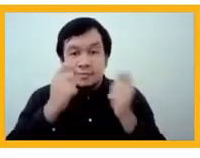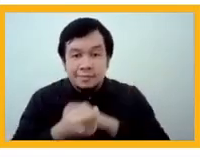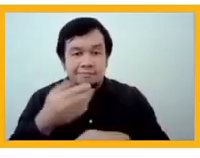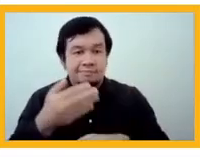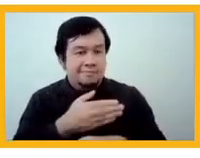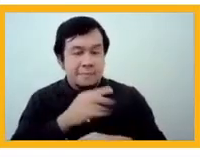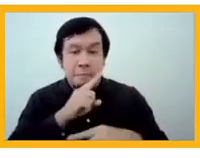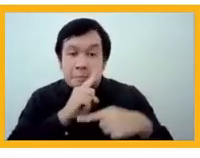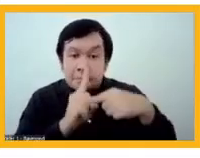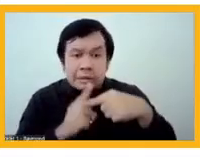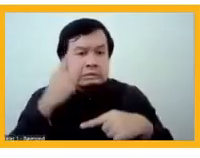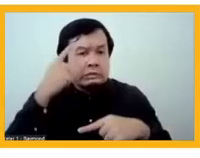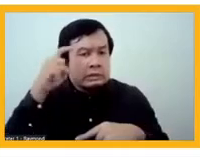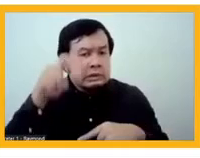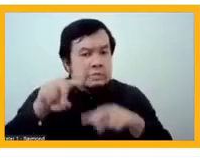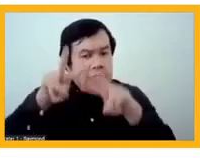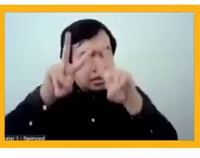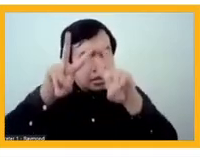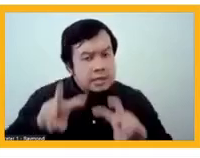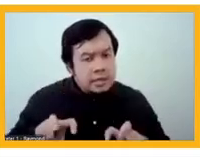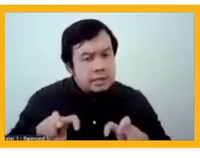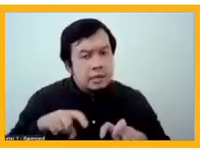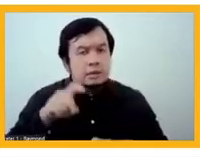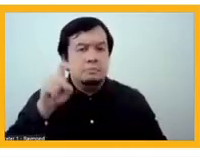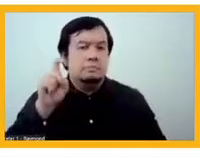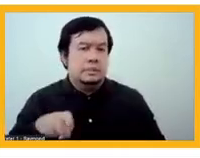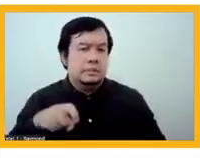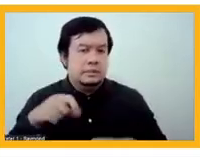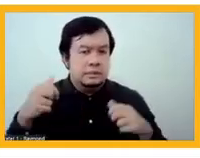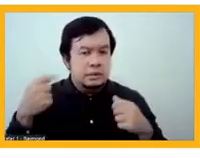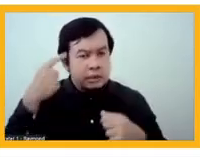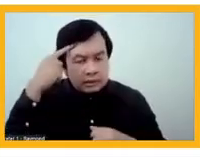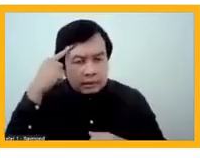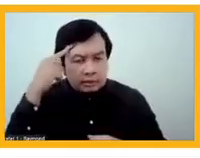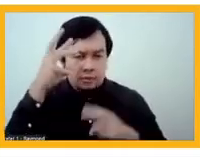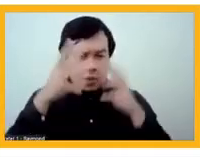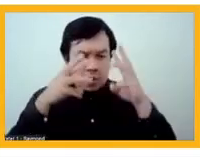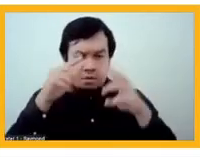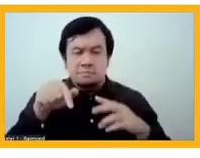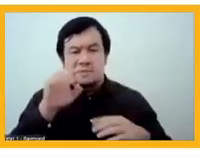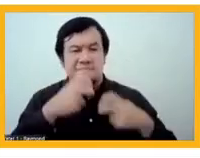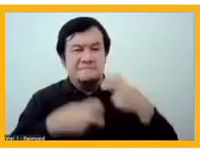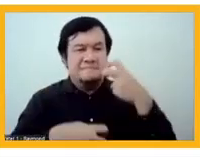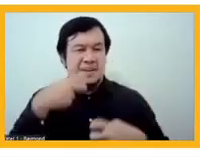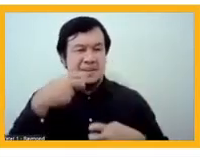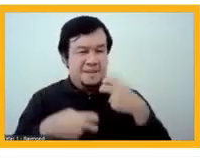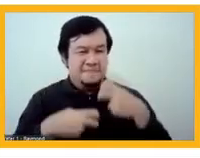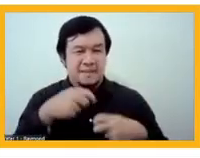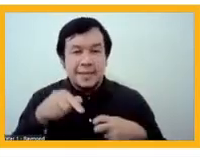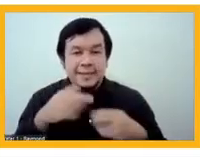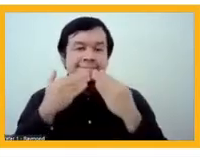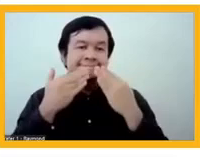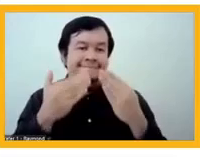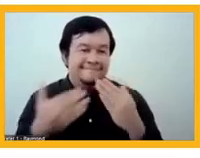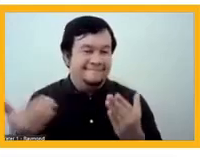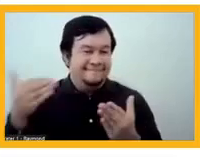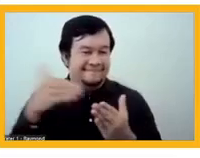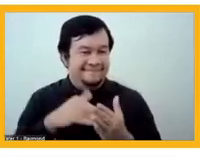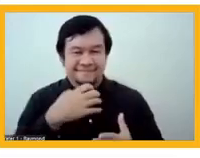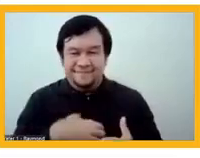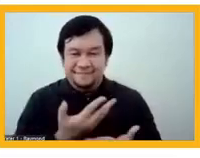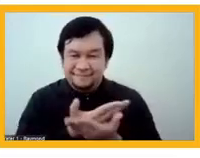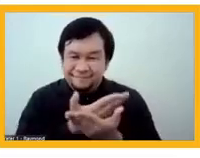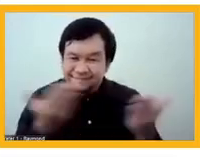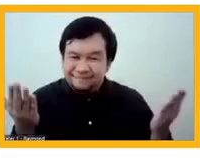attention to these issues of inequality and access in particular. So thank you. And I wish you all a very productive and meaningful and